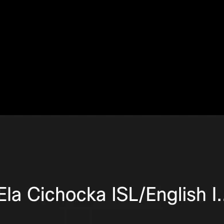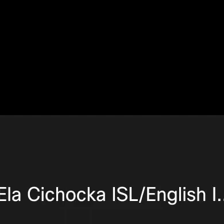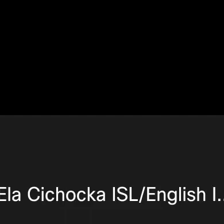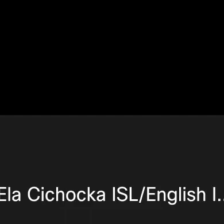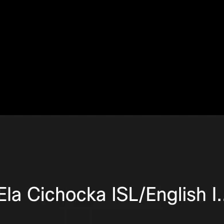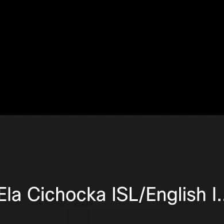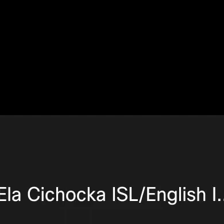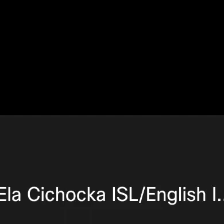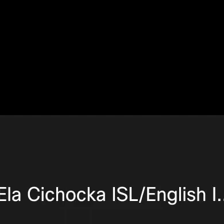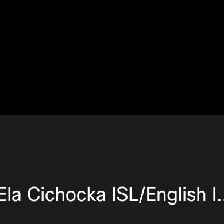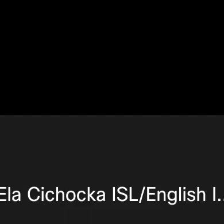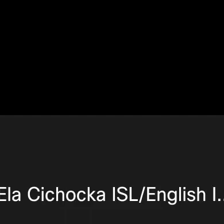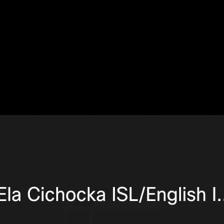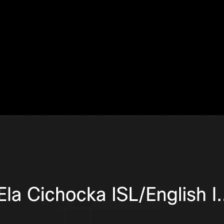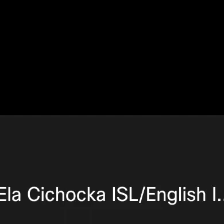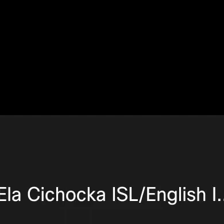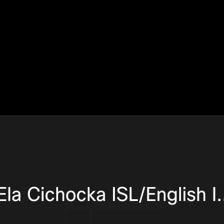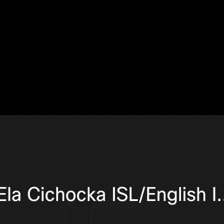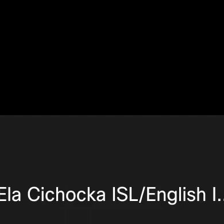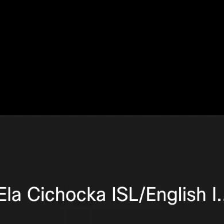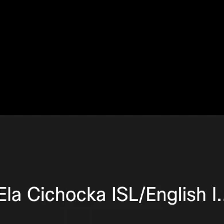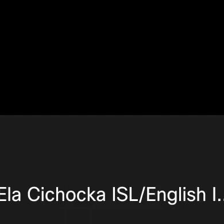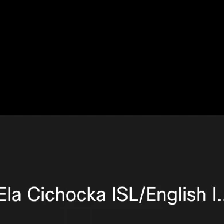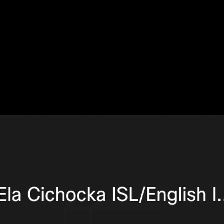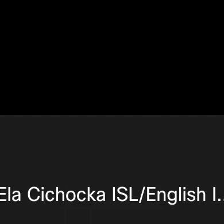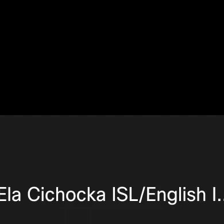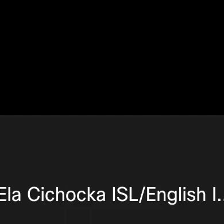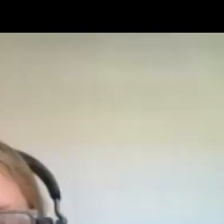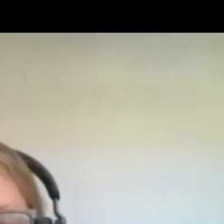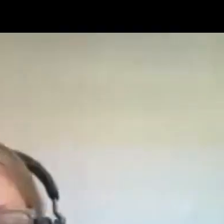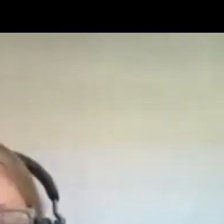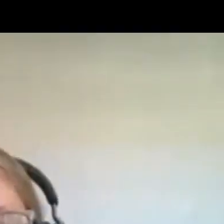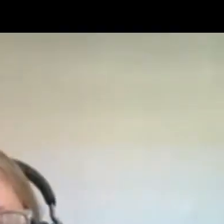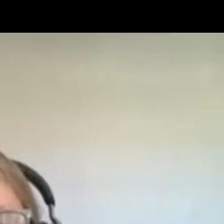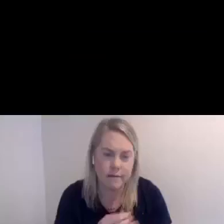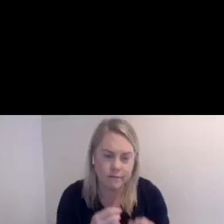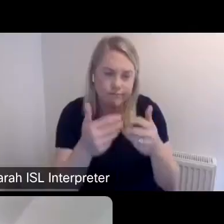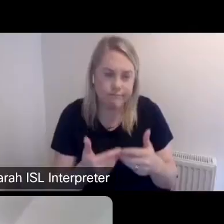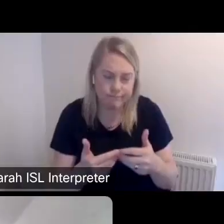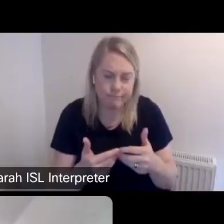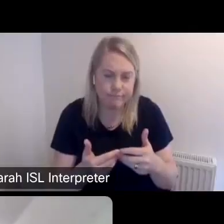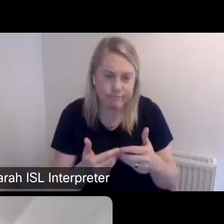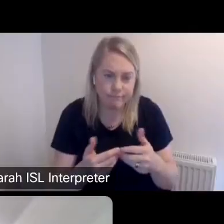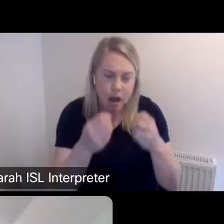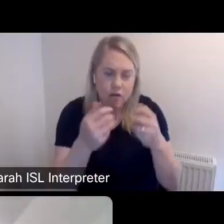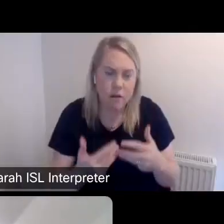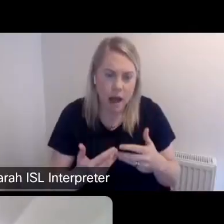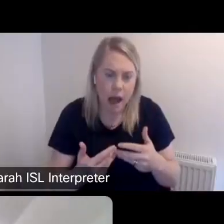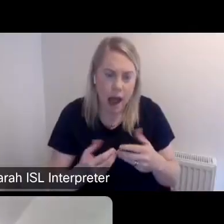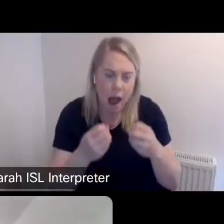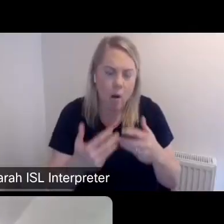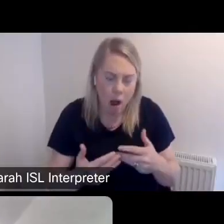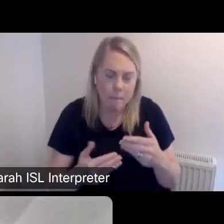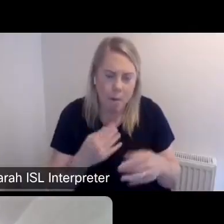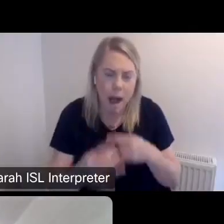of the care, the risks and the, sometimes sad outcomes associated with those. It's all about good